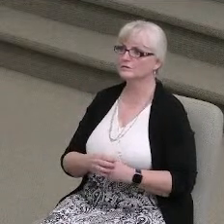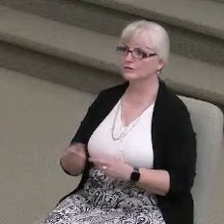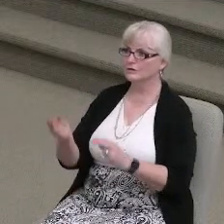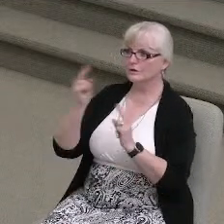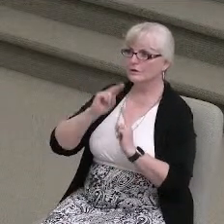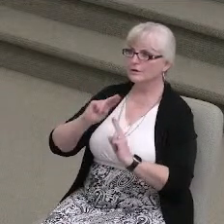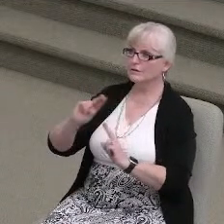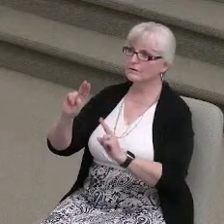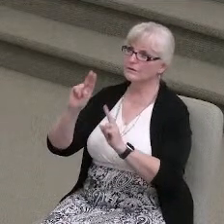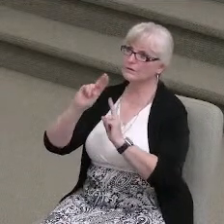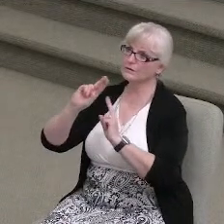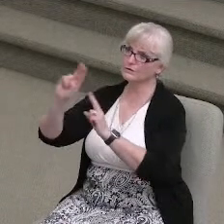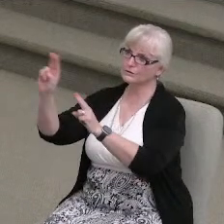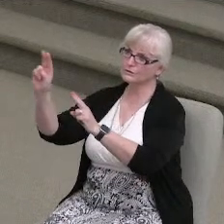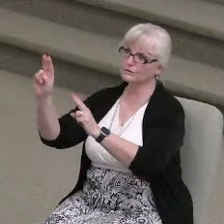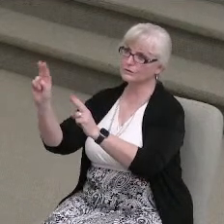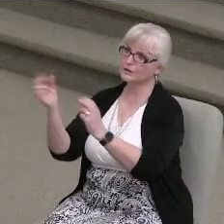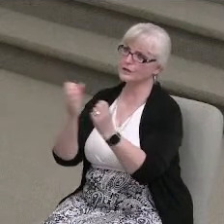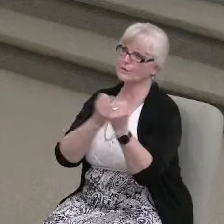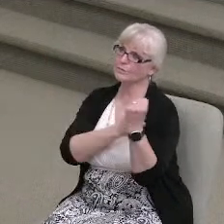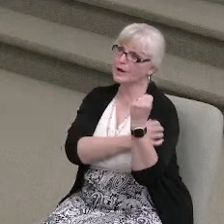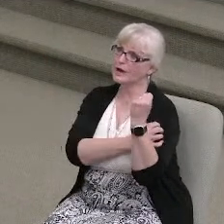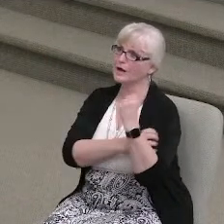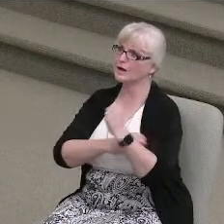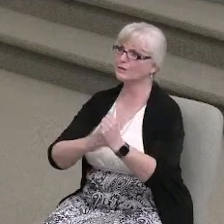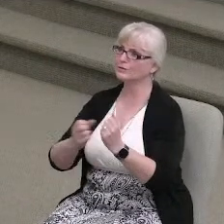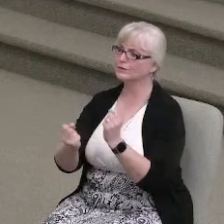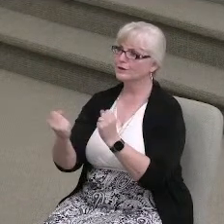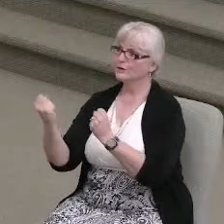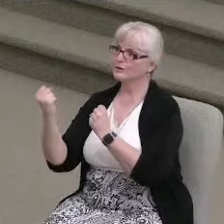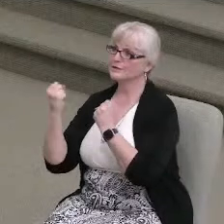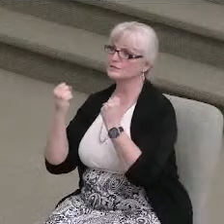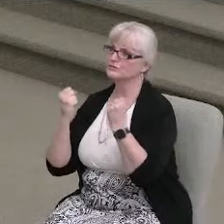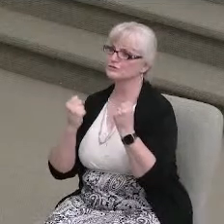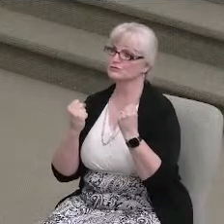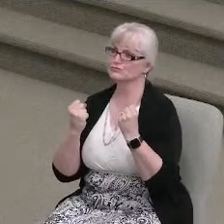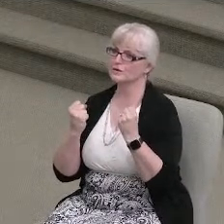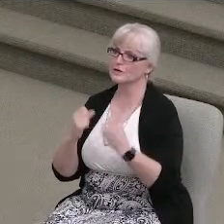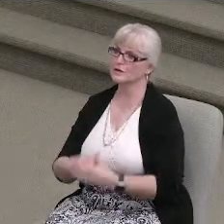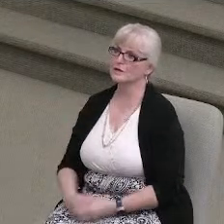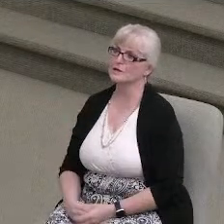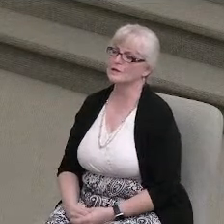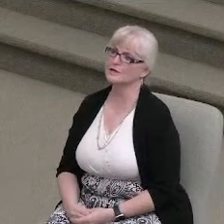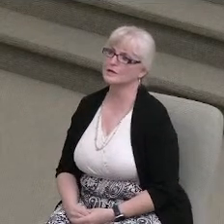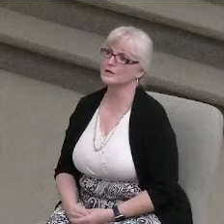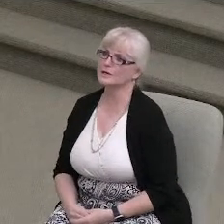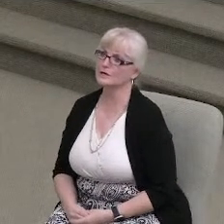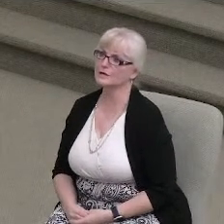Honor and power and strength.